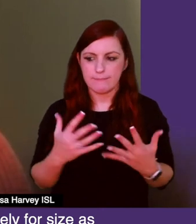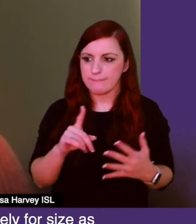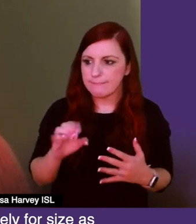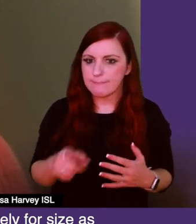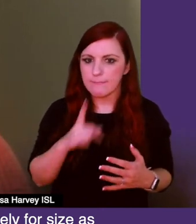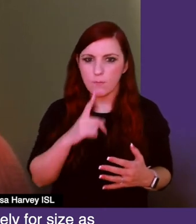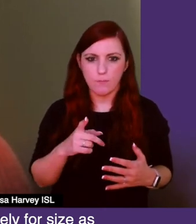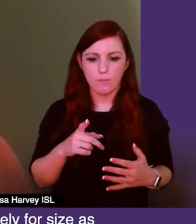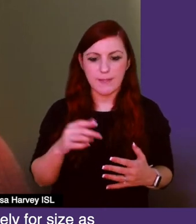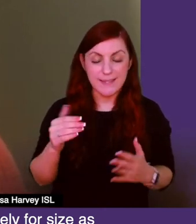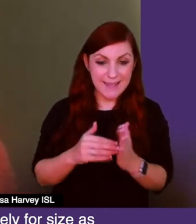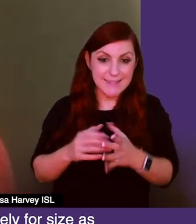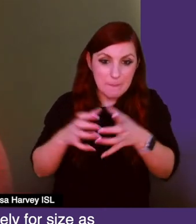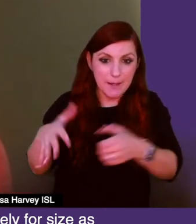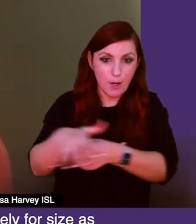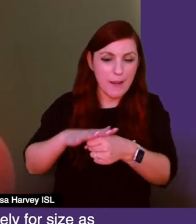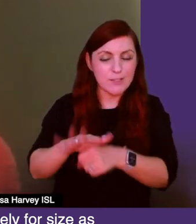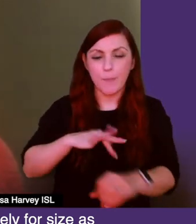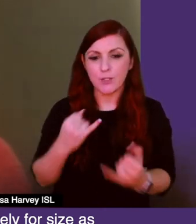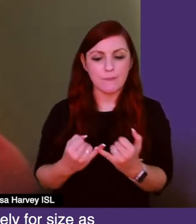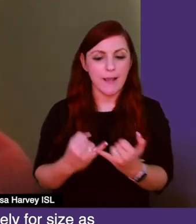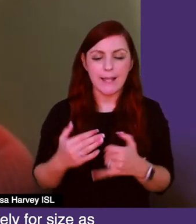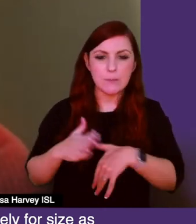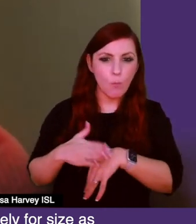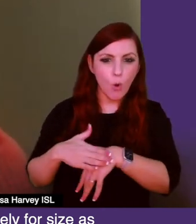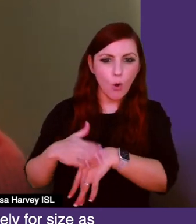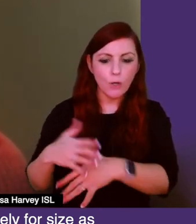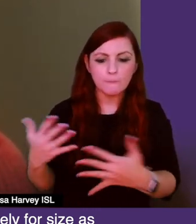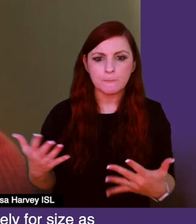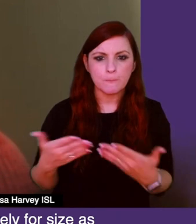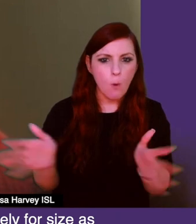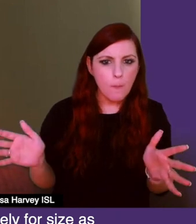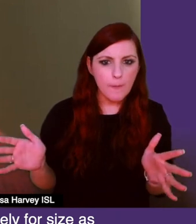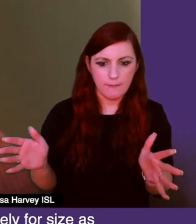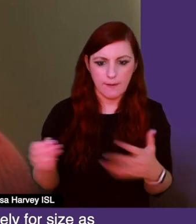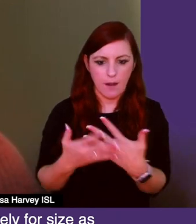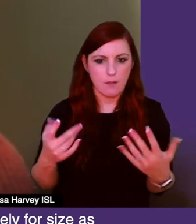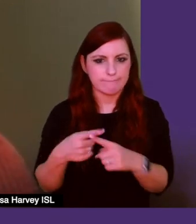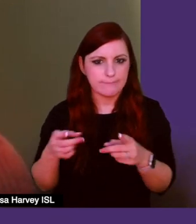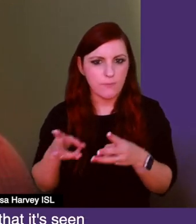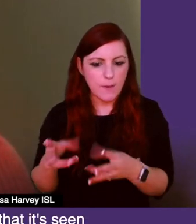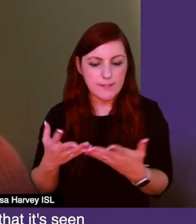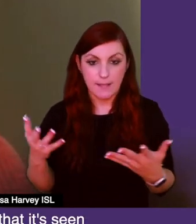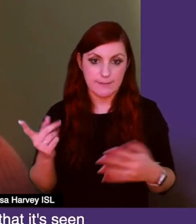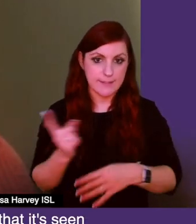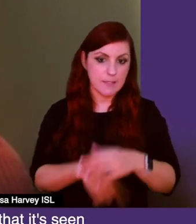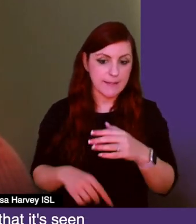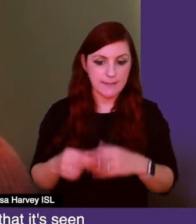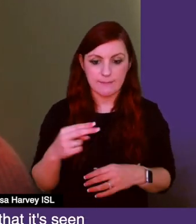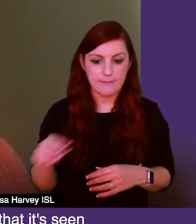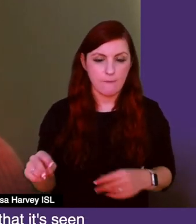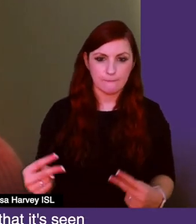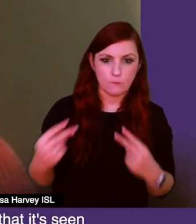as well, it's a bigger place, but I just feel that it's more open in a lot of ways. I mean, disability